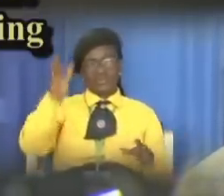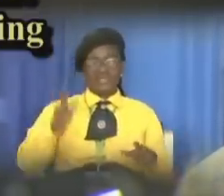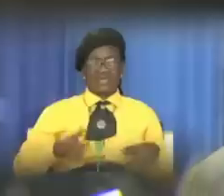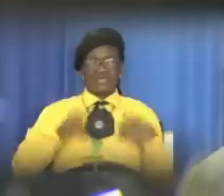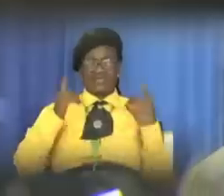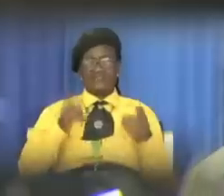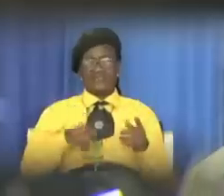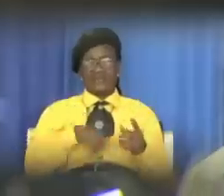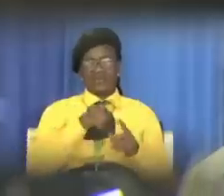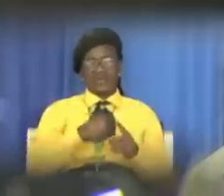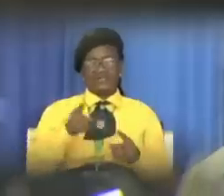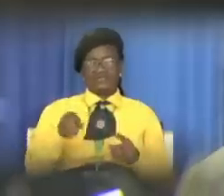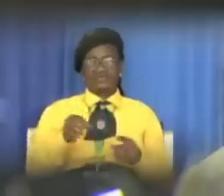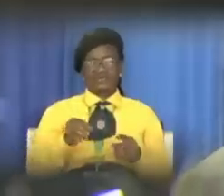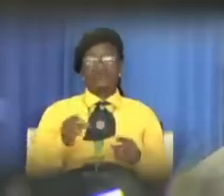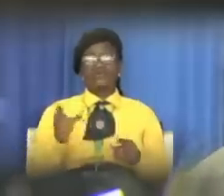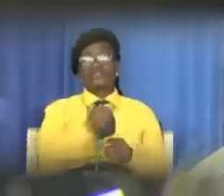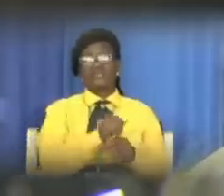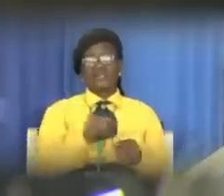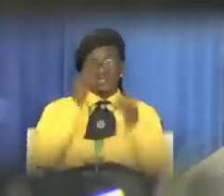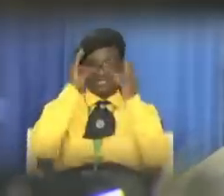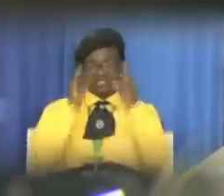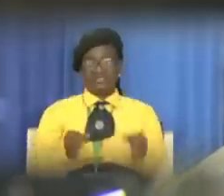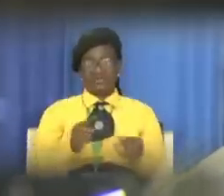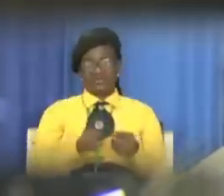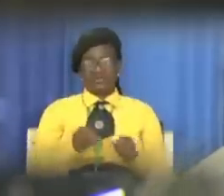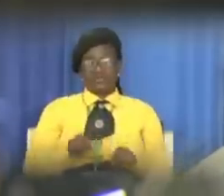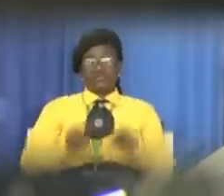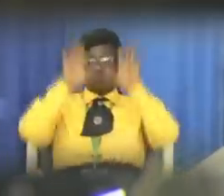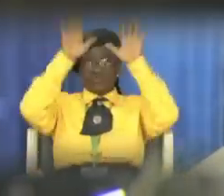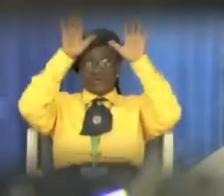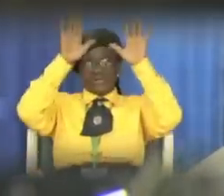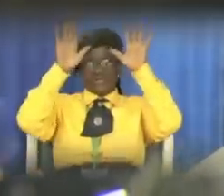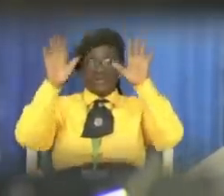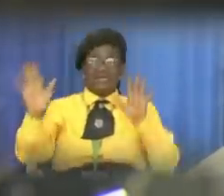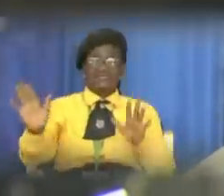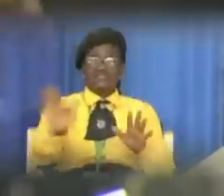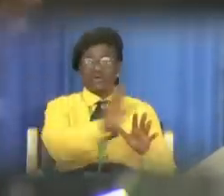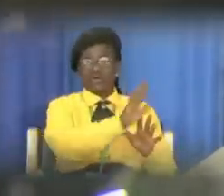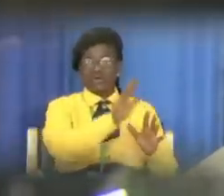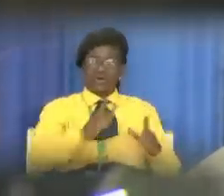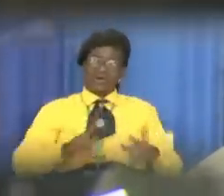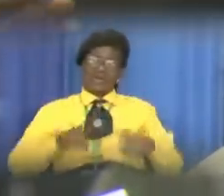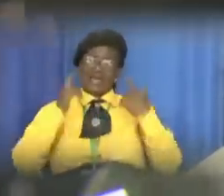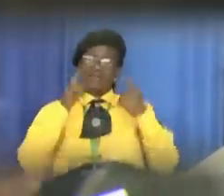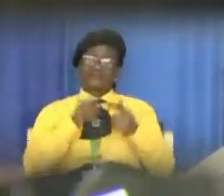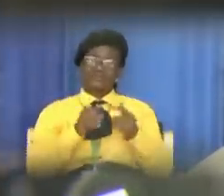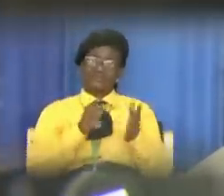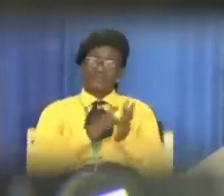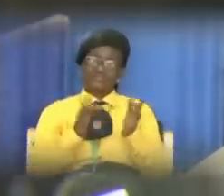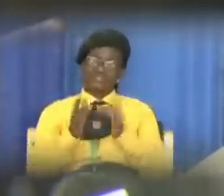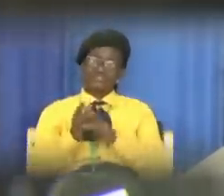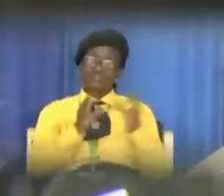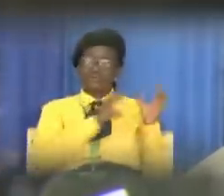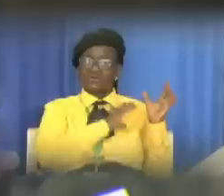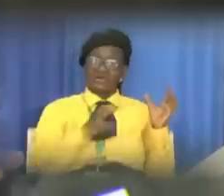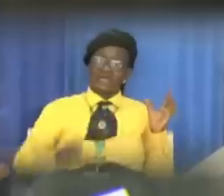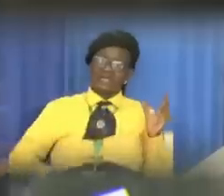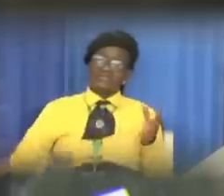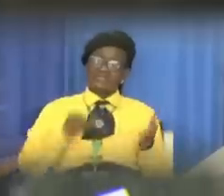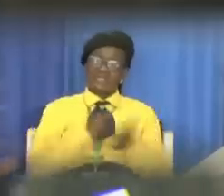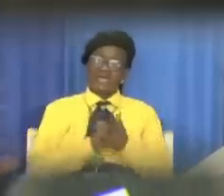When you take a decision to surrender your life to Jesus, right, that decision will not only affect you, it will affect even your